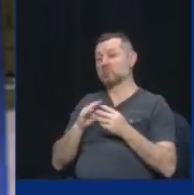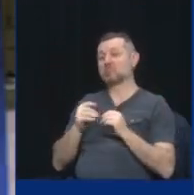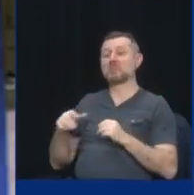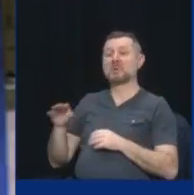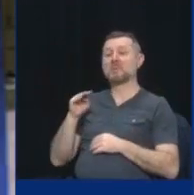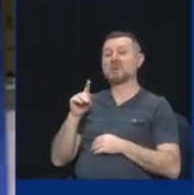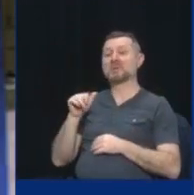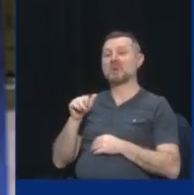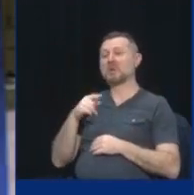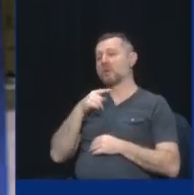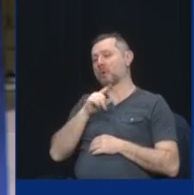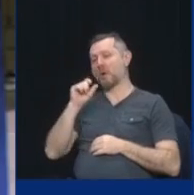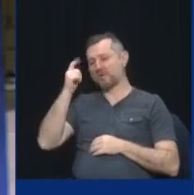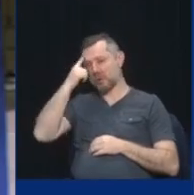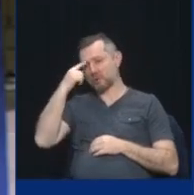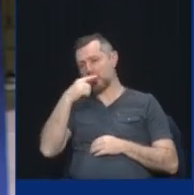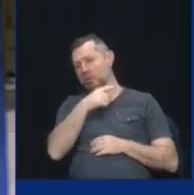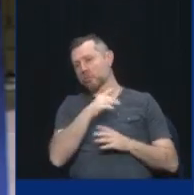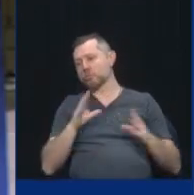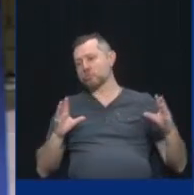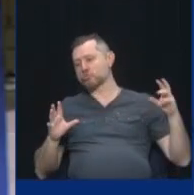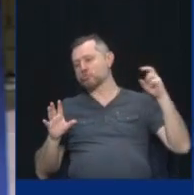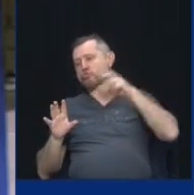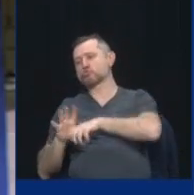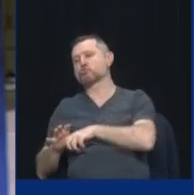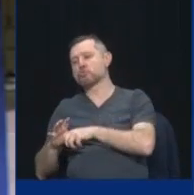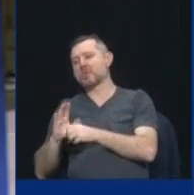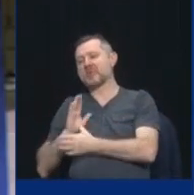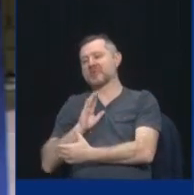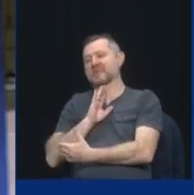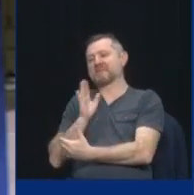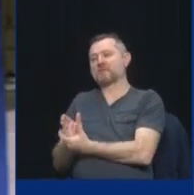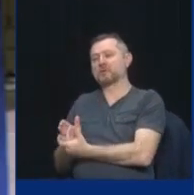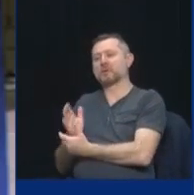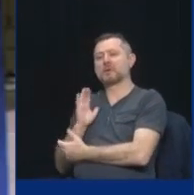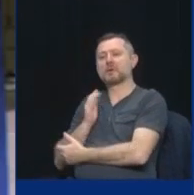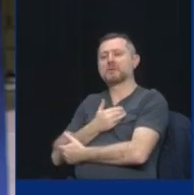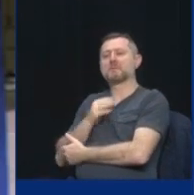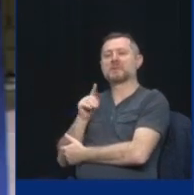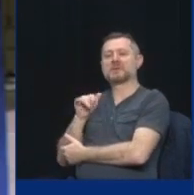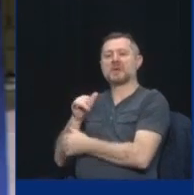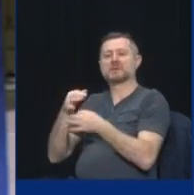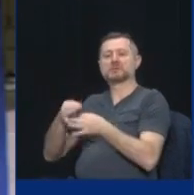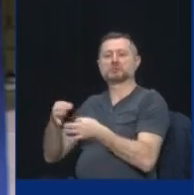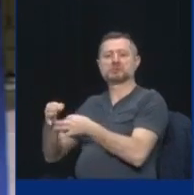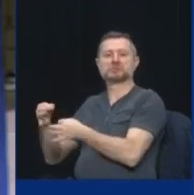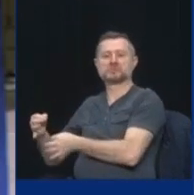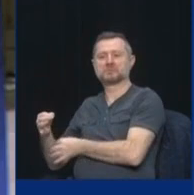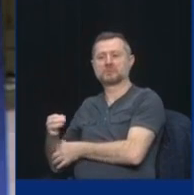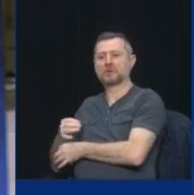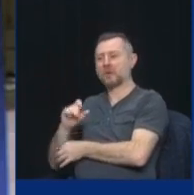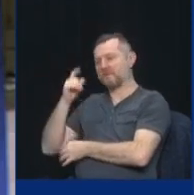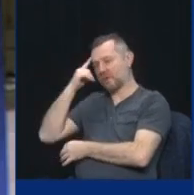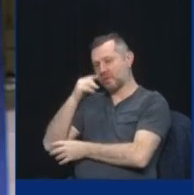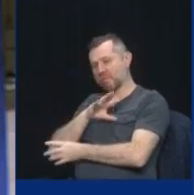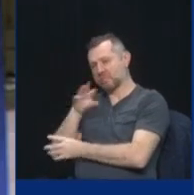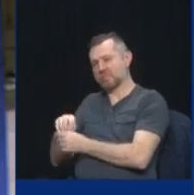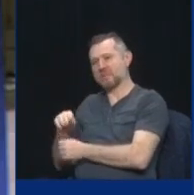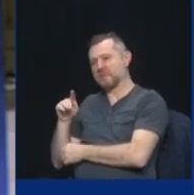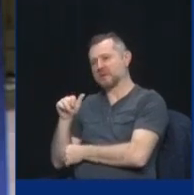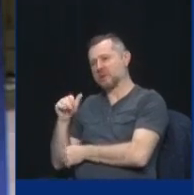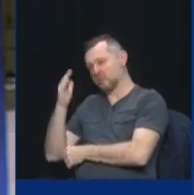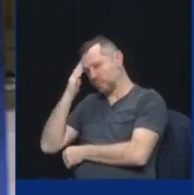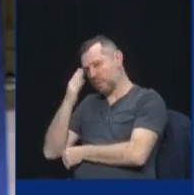governor interfering in the MTA's decision-making, and the MTA knows better.